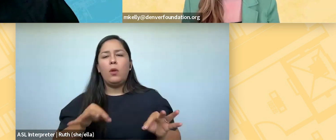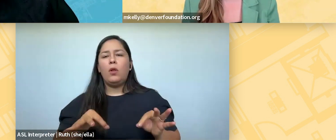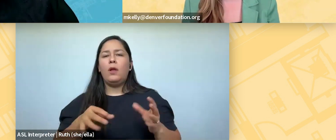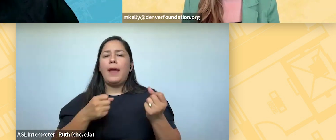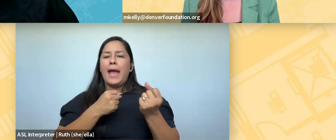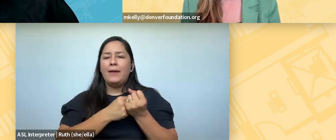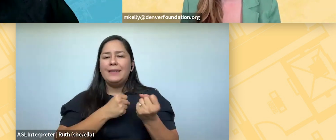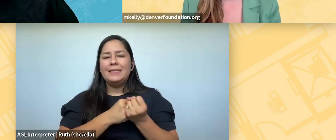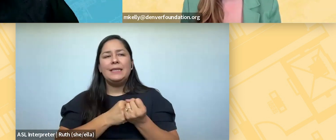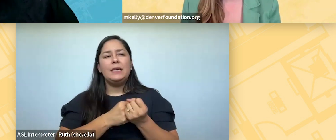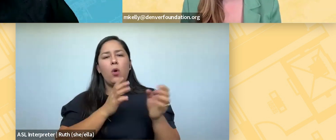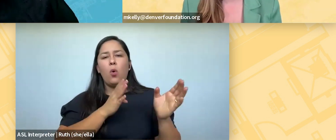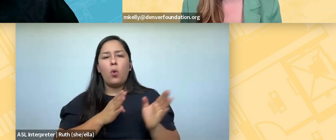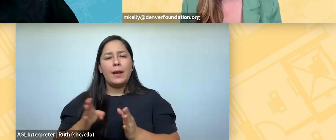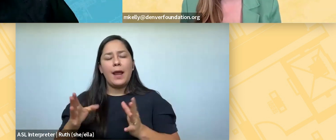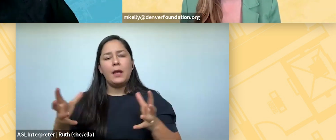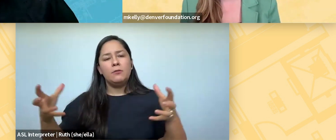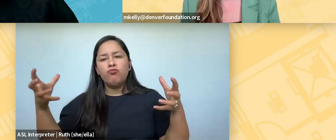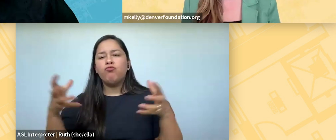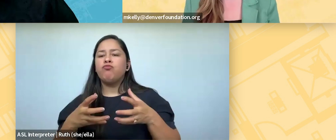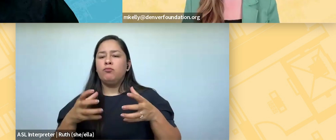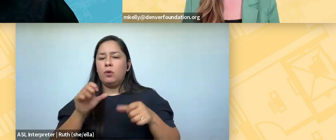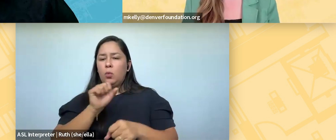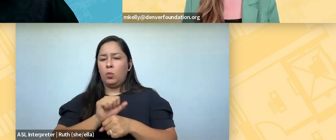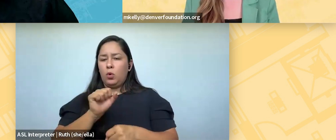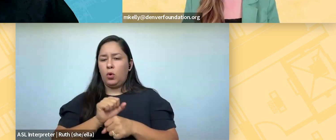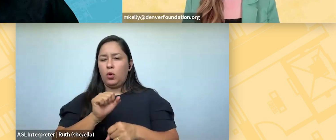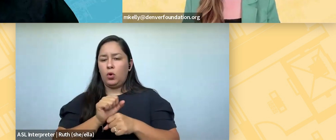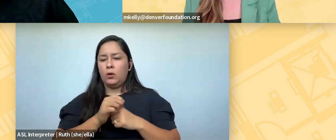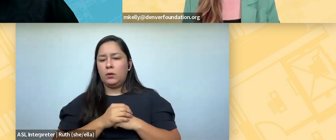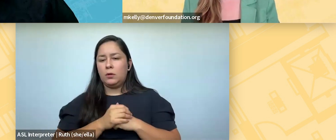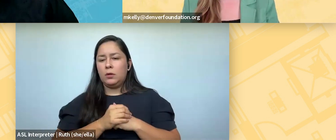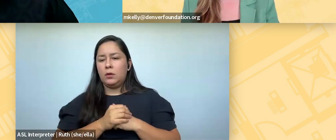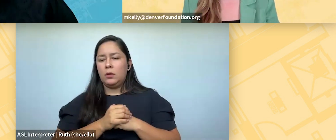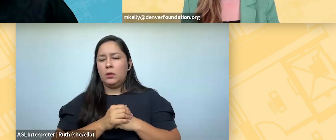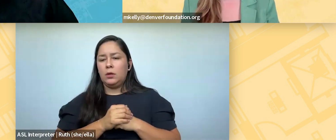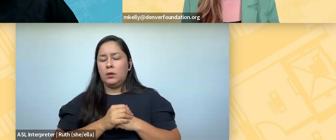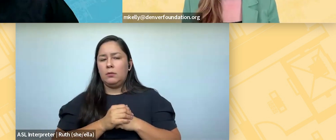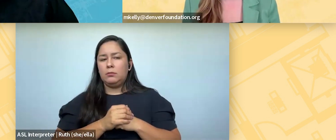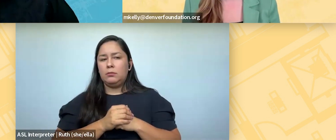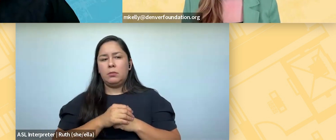type work or type organizations that the Denver Foundation considers for funding?